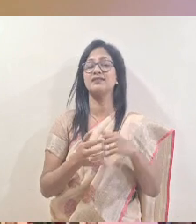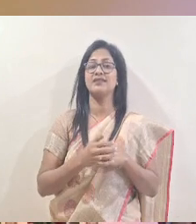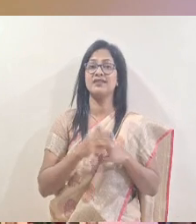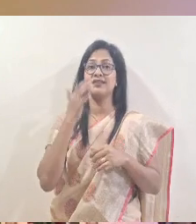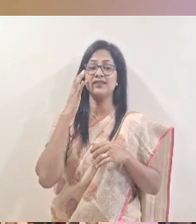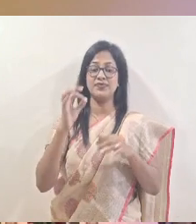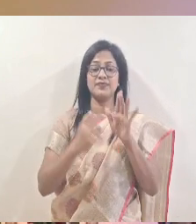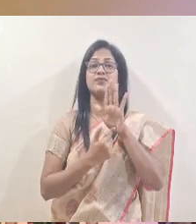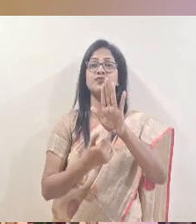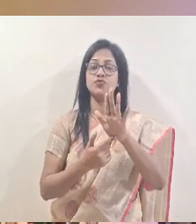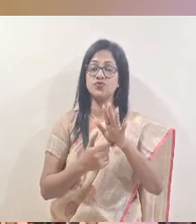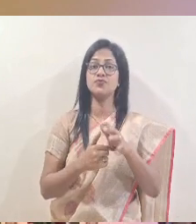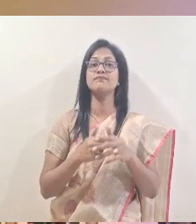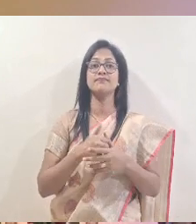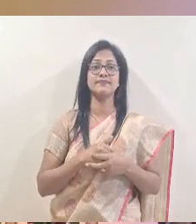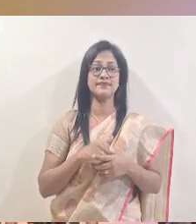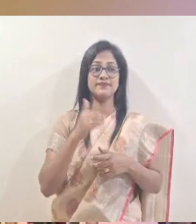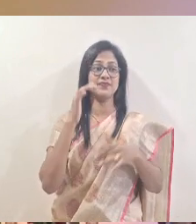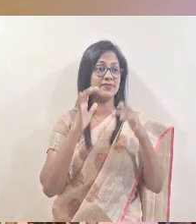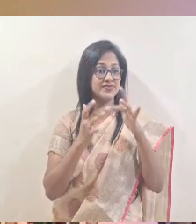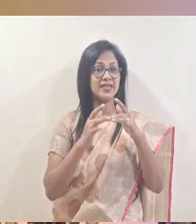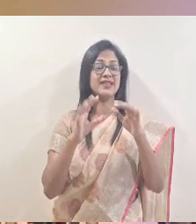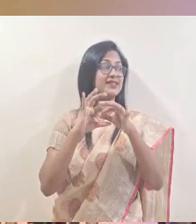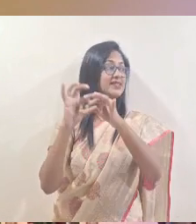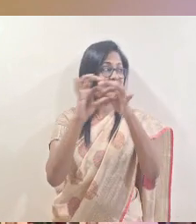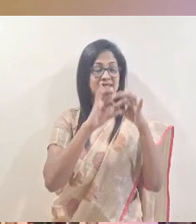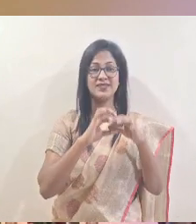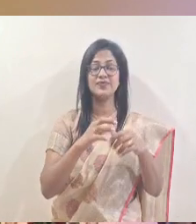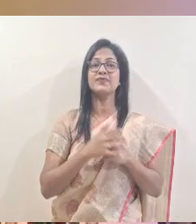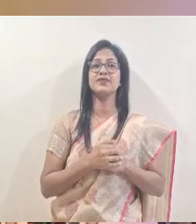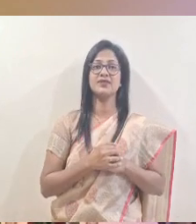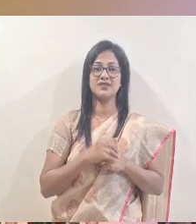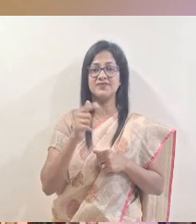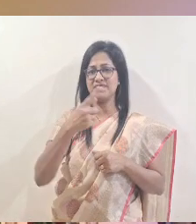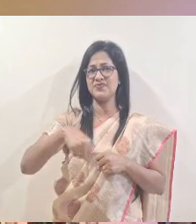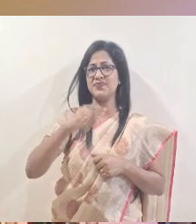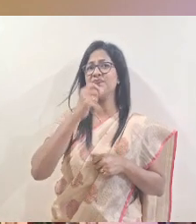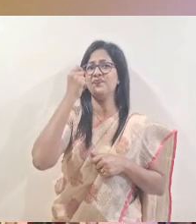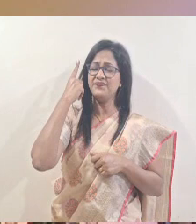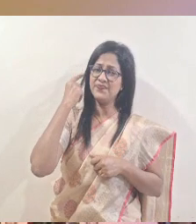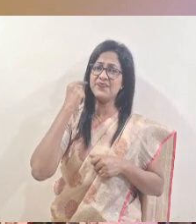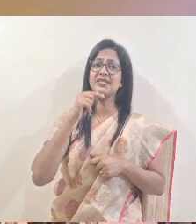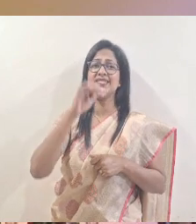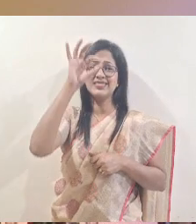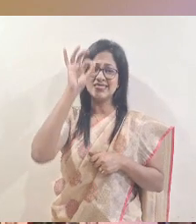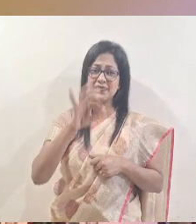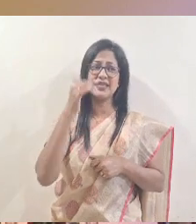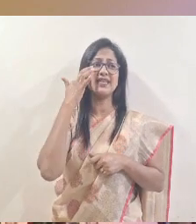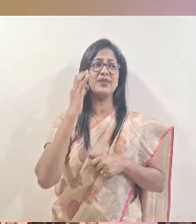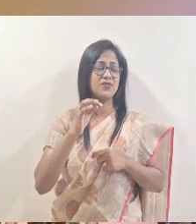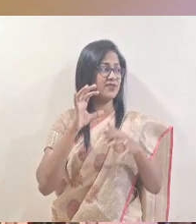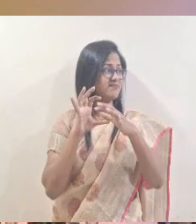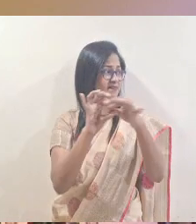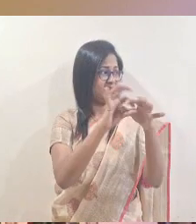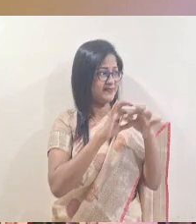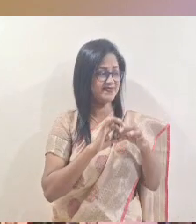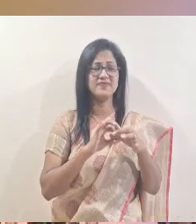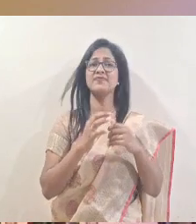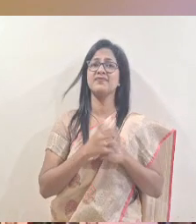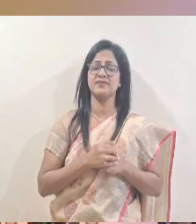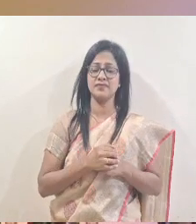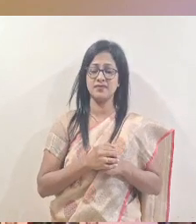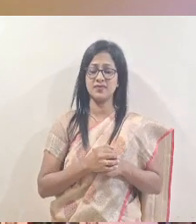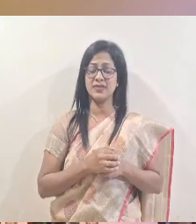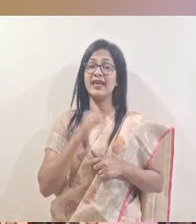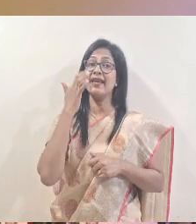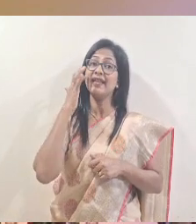specific importance of that network, of that link in the network, we can try to understand what are all the specific important links in the network.